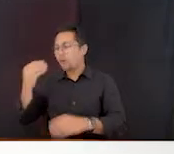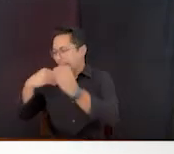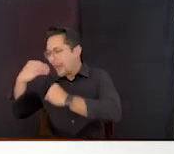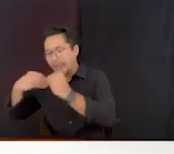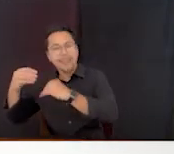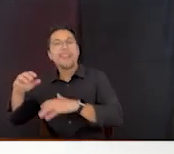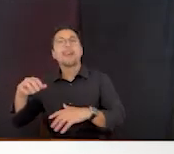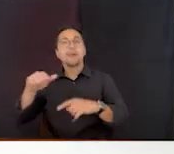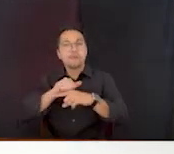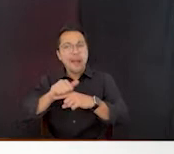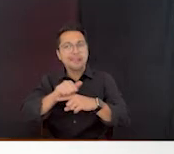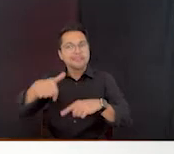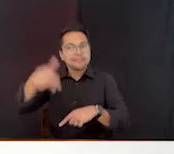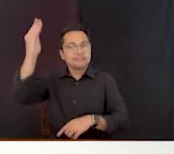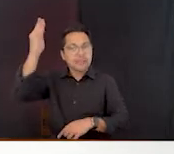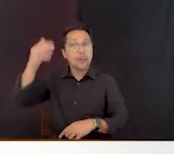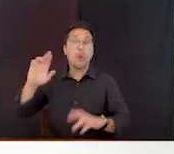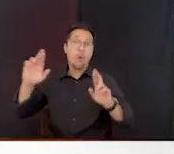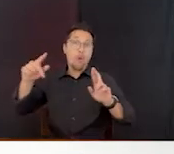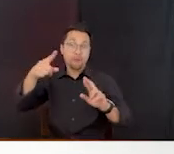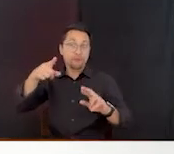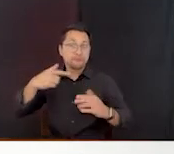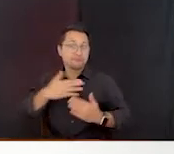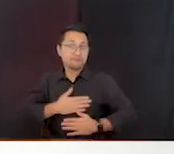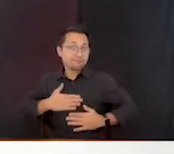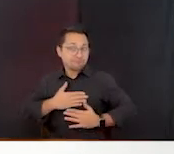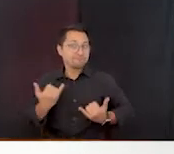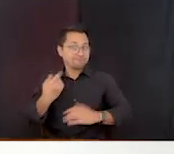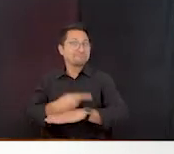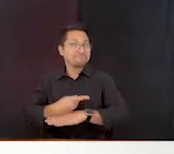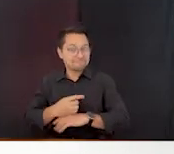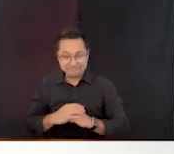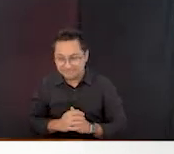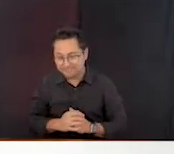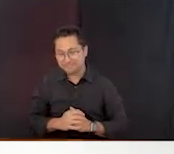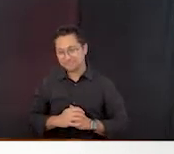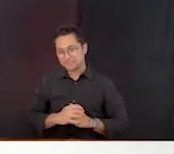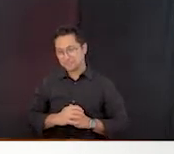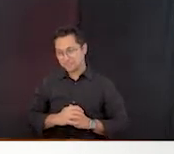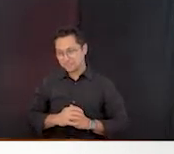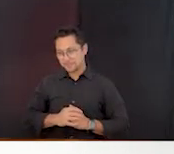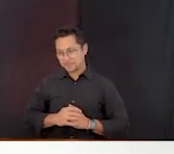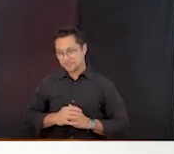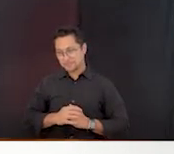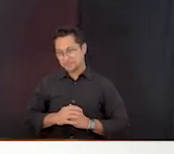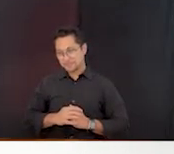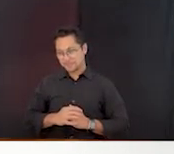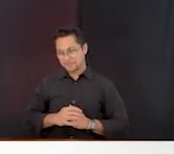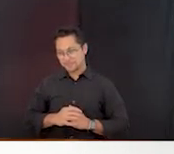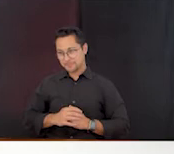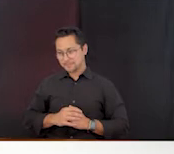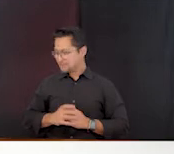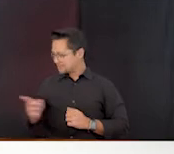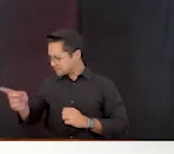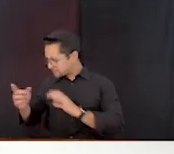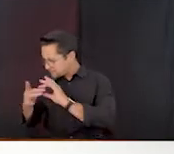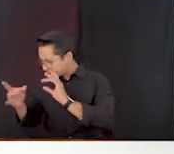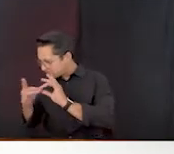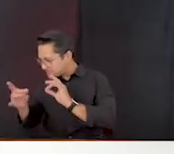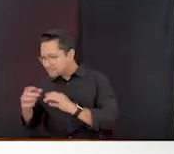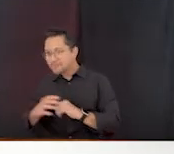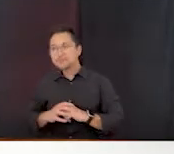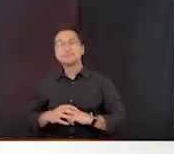on our first road trip together. We all got in yesterday, broke bread, practice